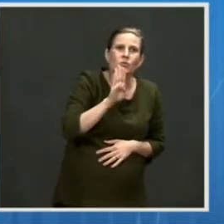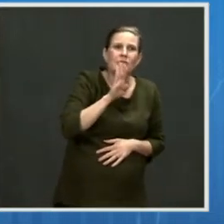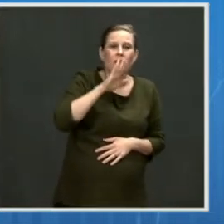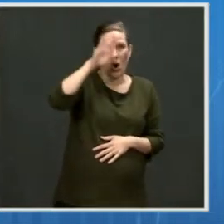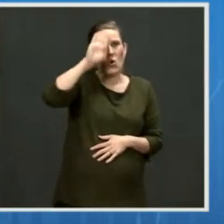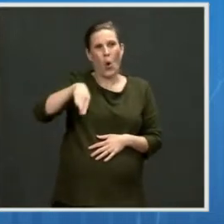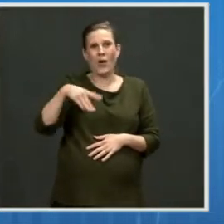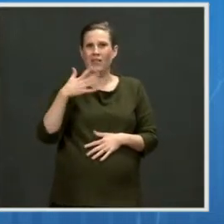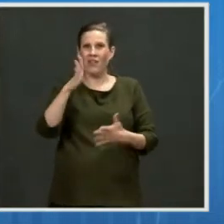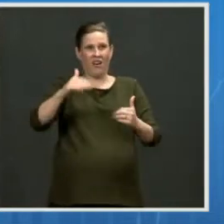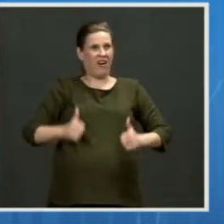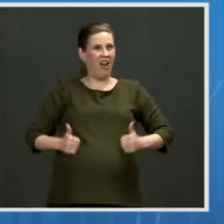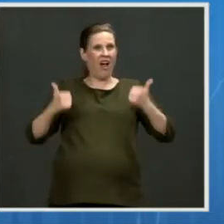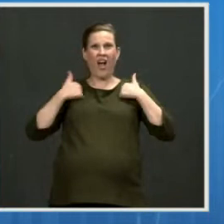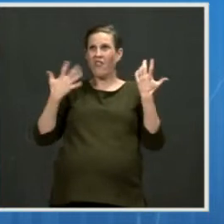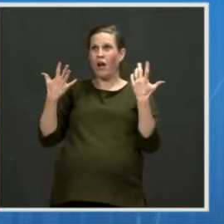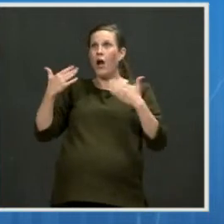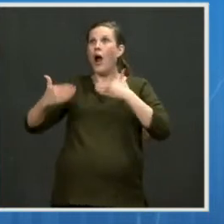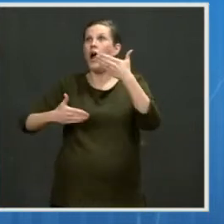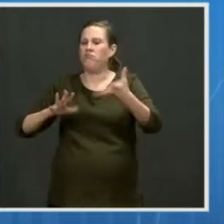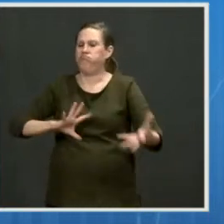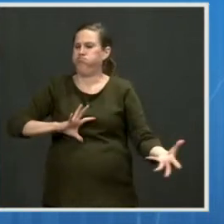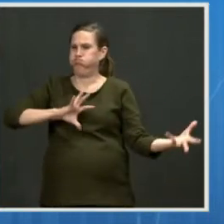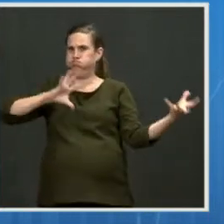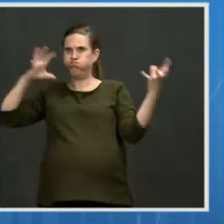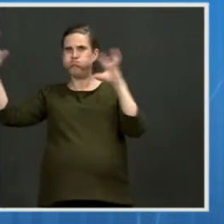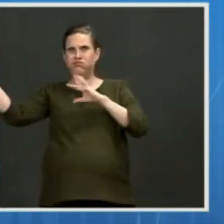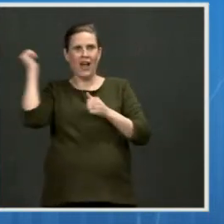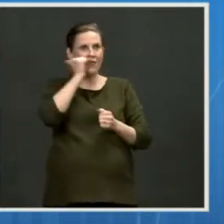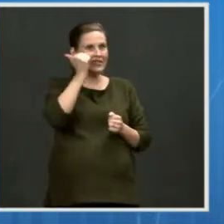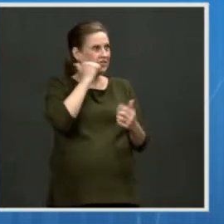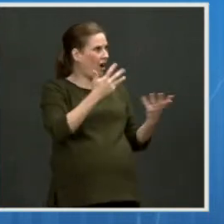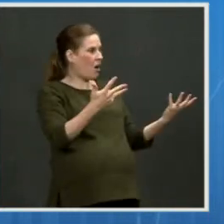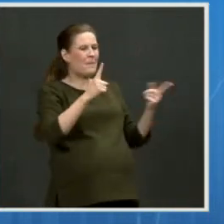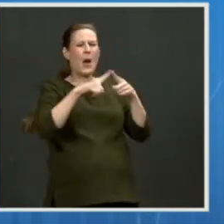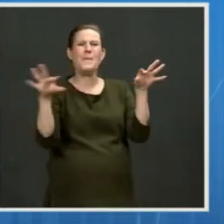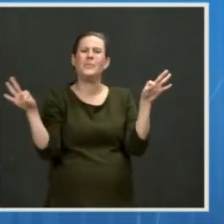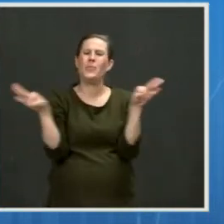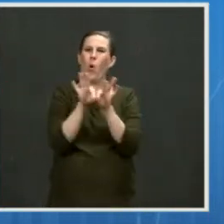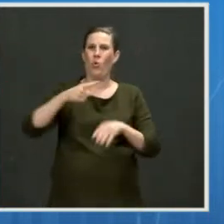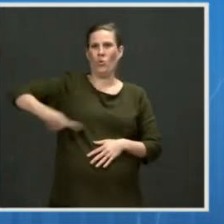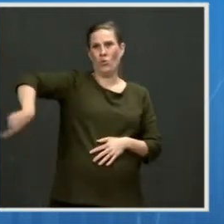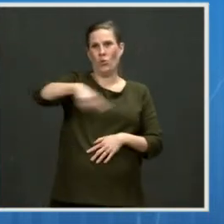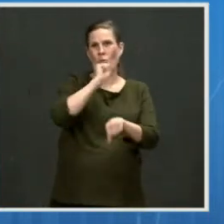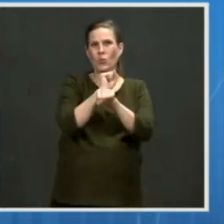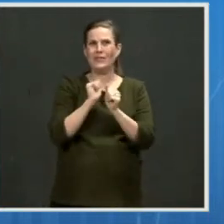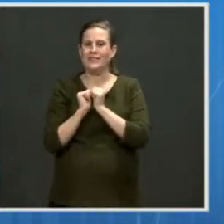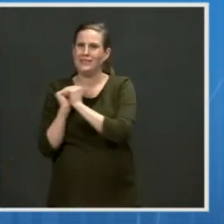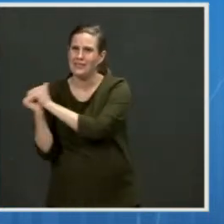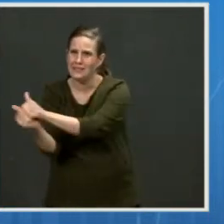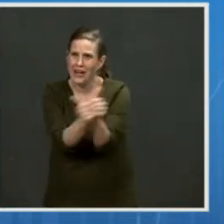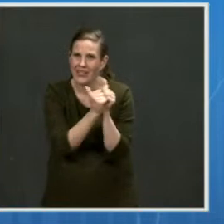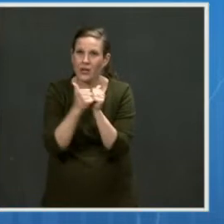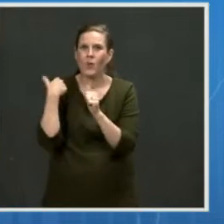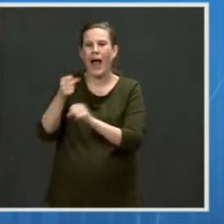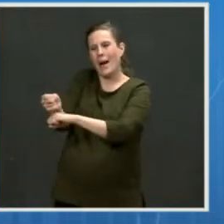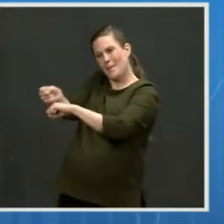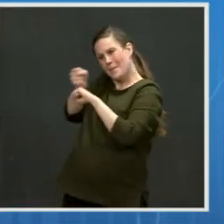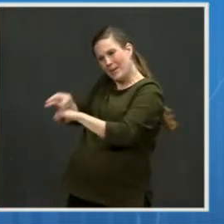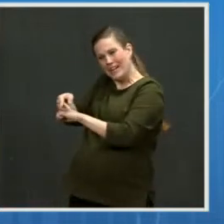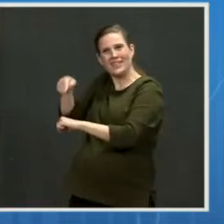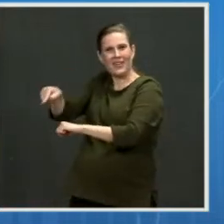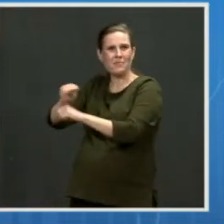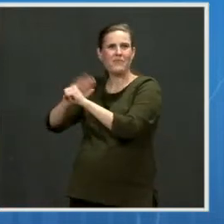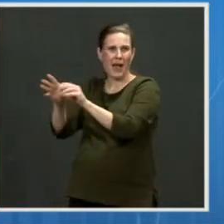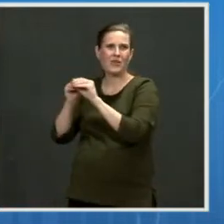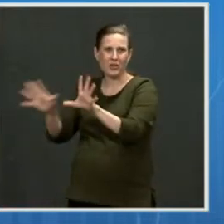everyday lives, but we can do this as a nation working together. There is reason to be hopeful because we now know so